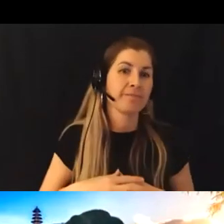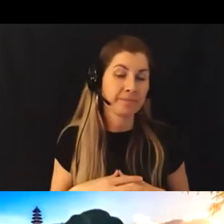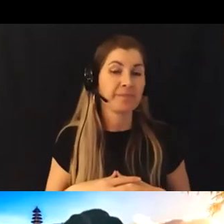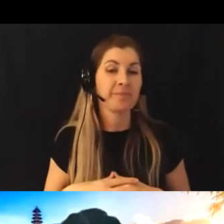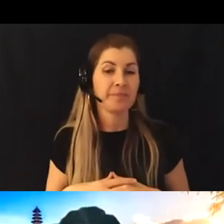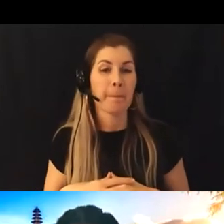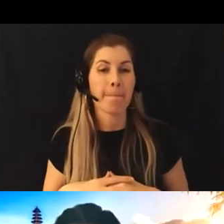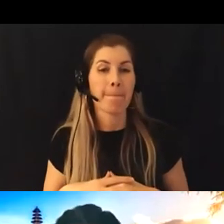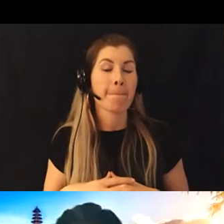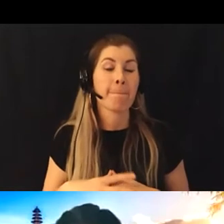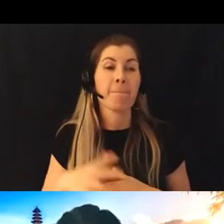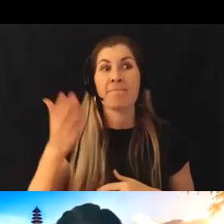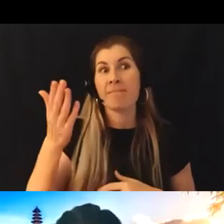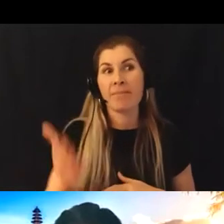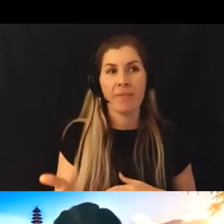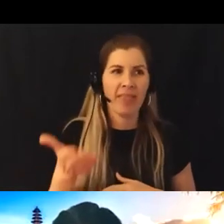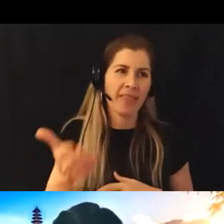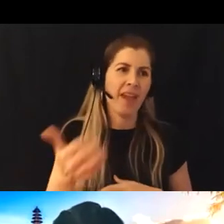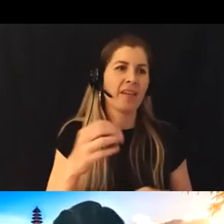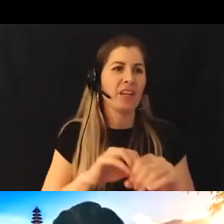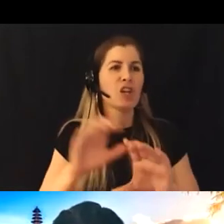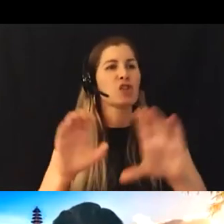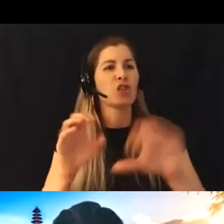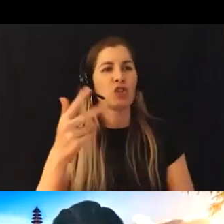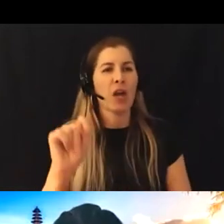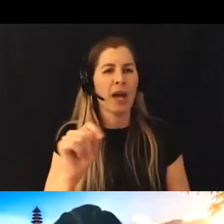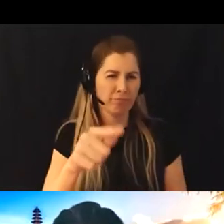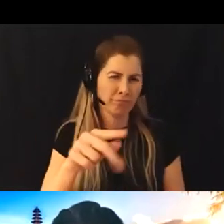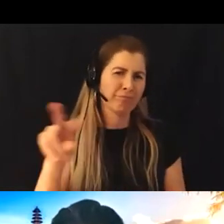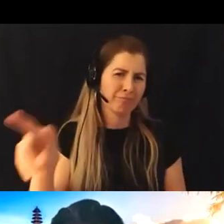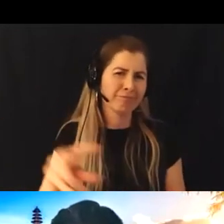website. Many of those are there in the chat, so I encourage you to check those out.